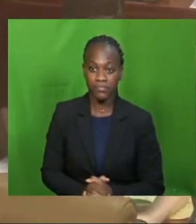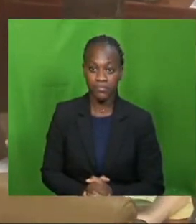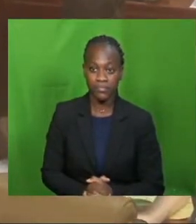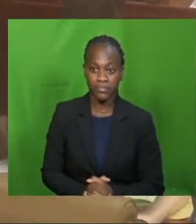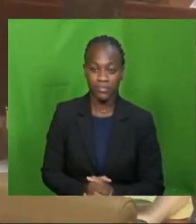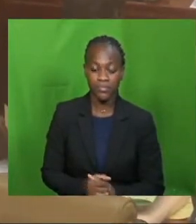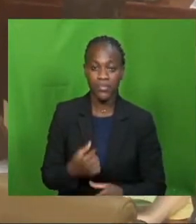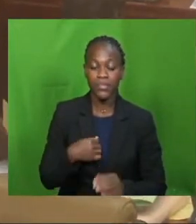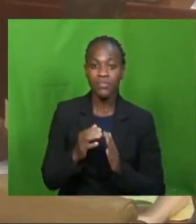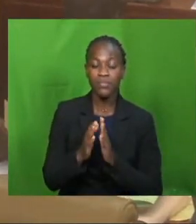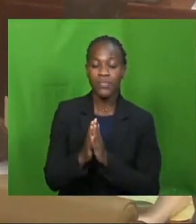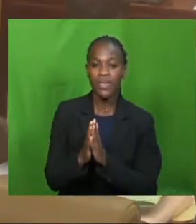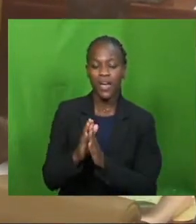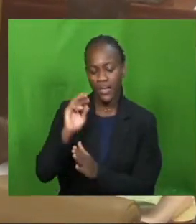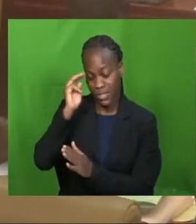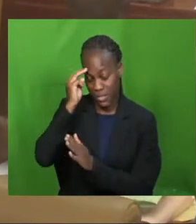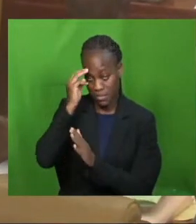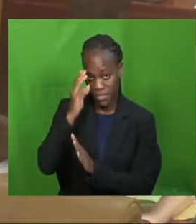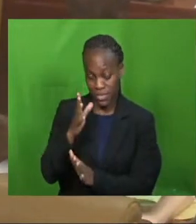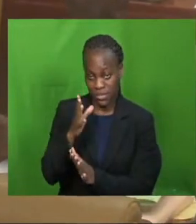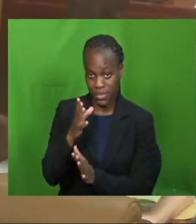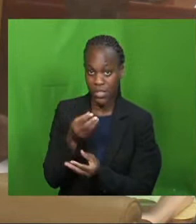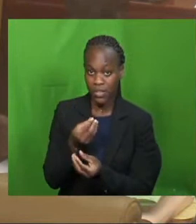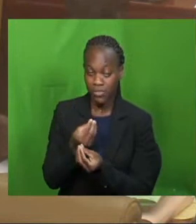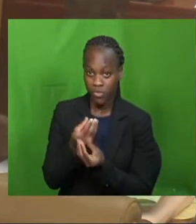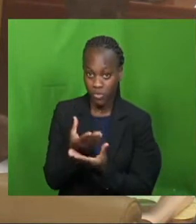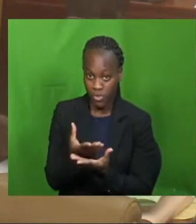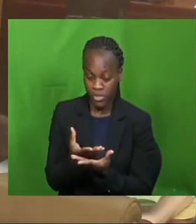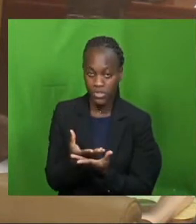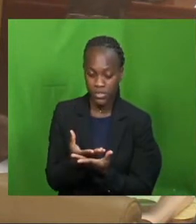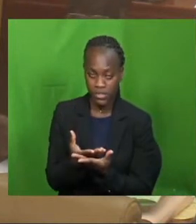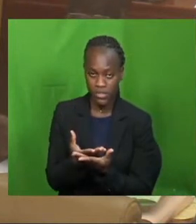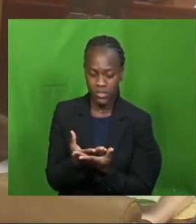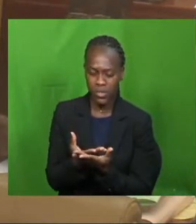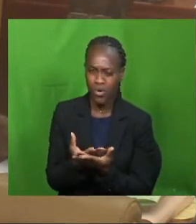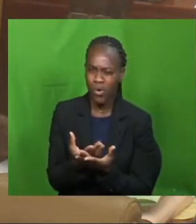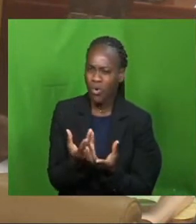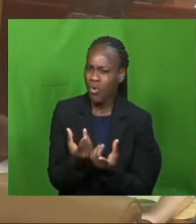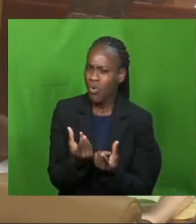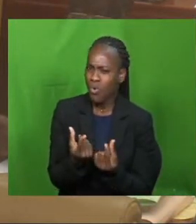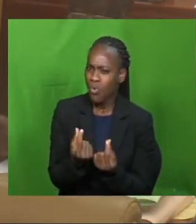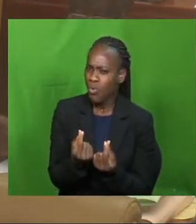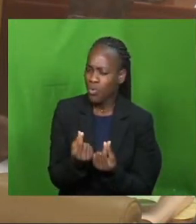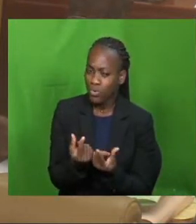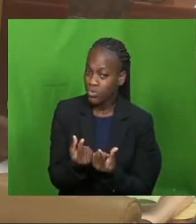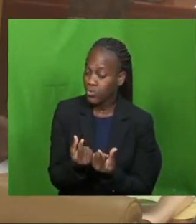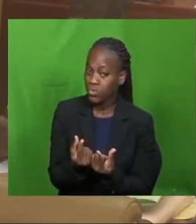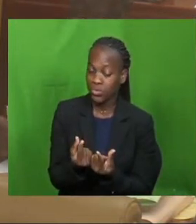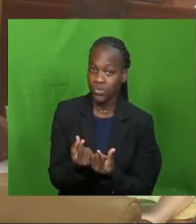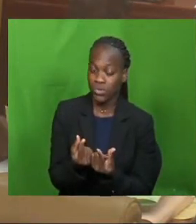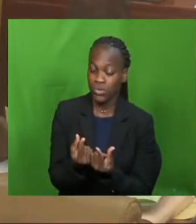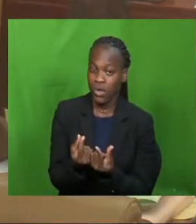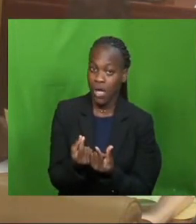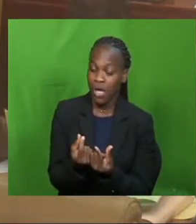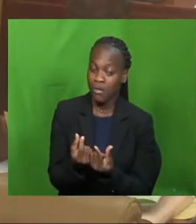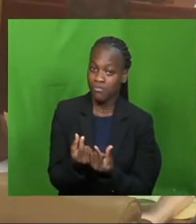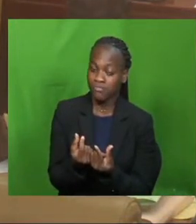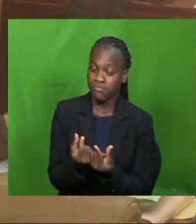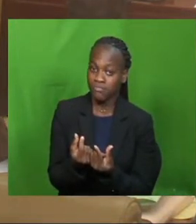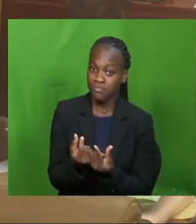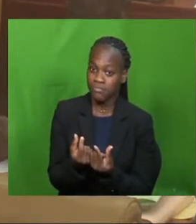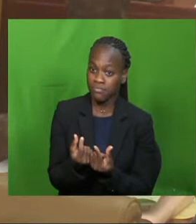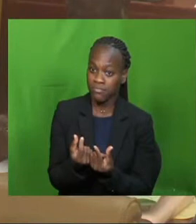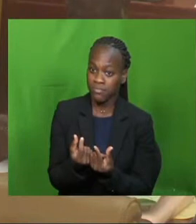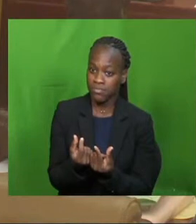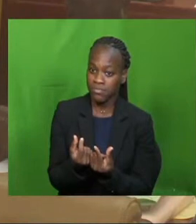I'd like to ask the Minister for Information on efforts the ministry is putting in place to promote decorum.